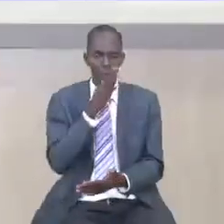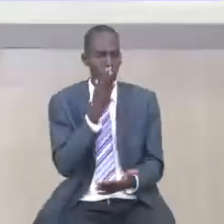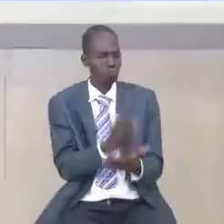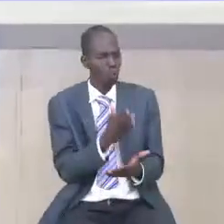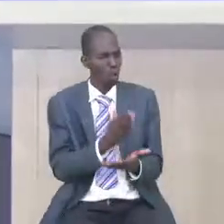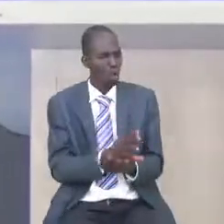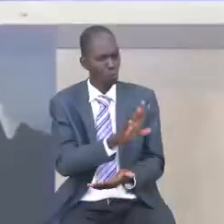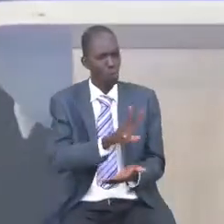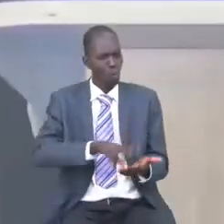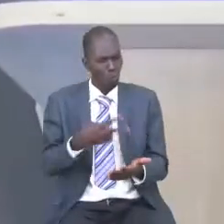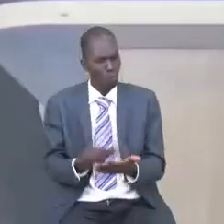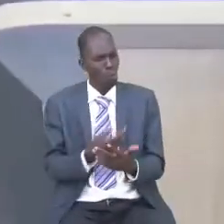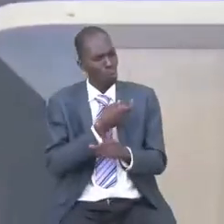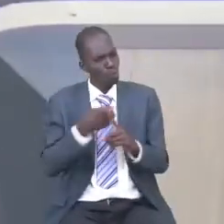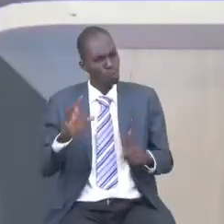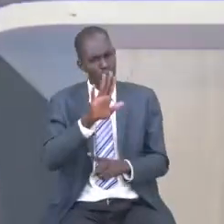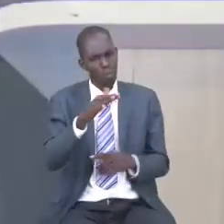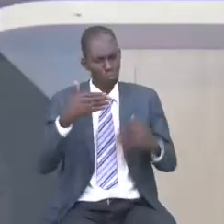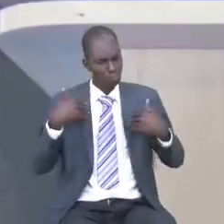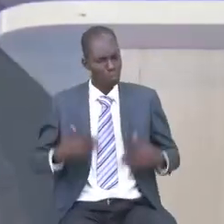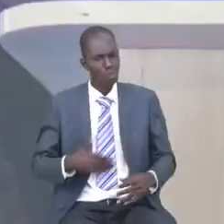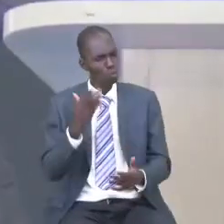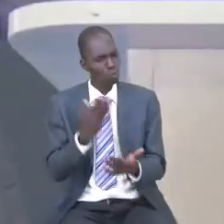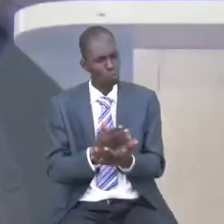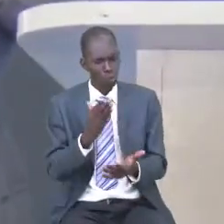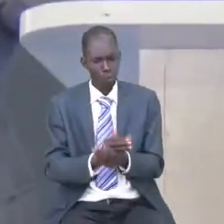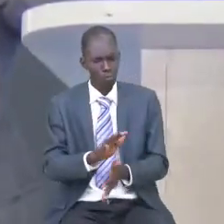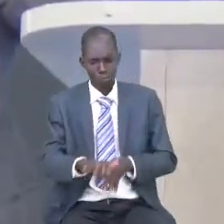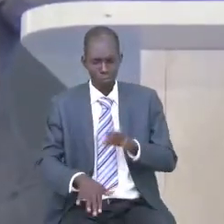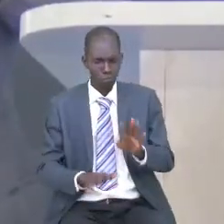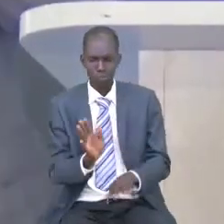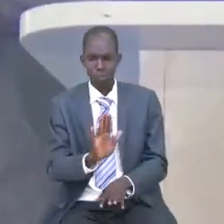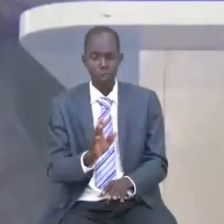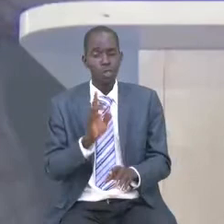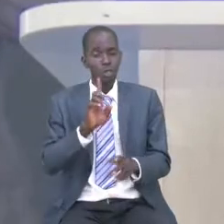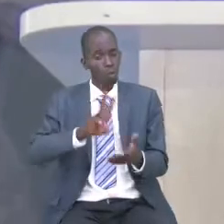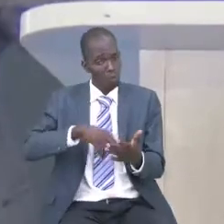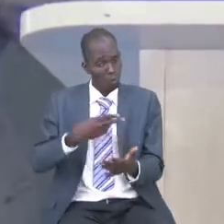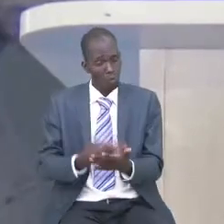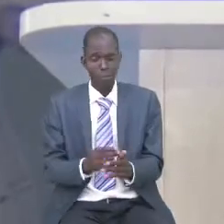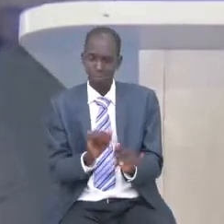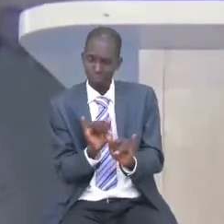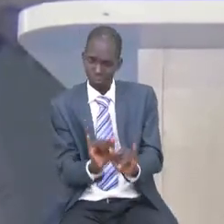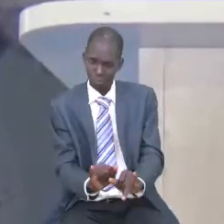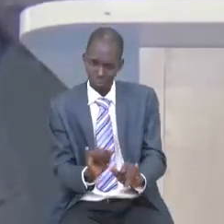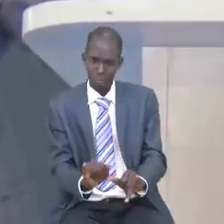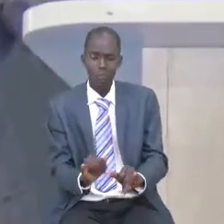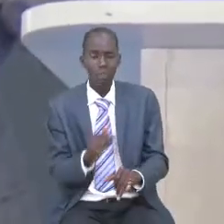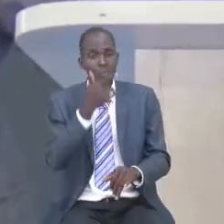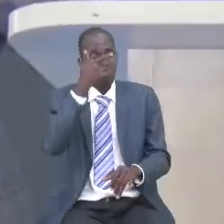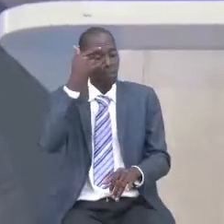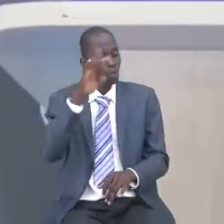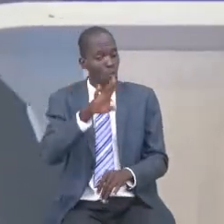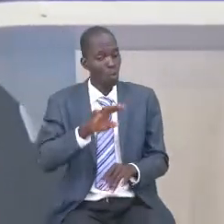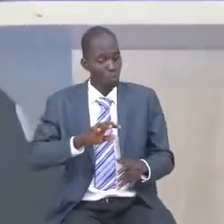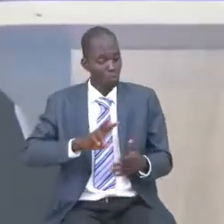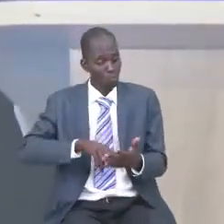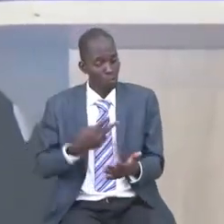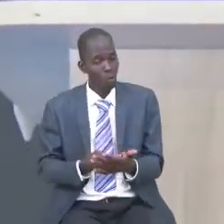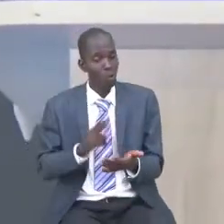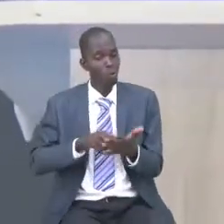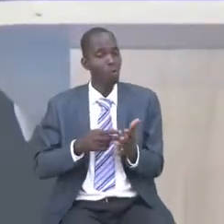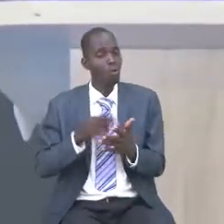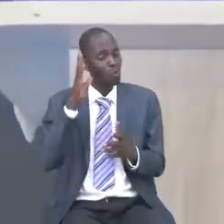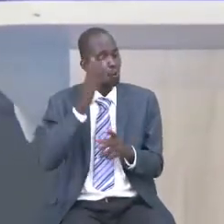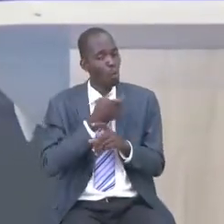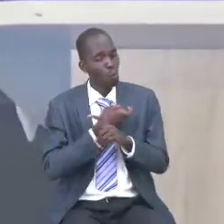again. When you try to walk, you fall. And because of that falling, you could have bruises. Very